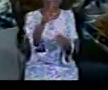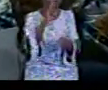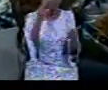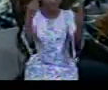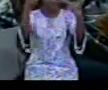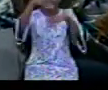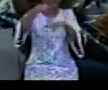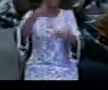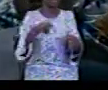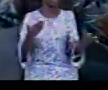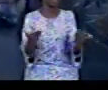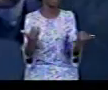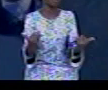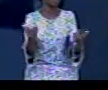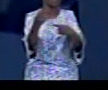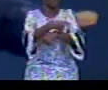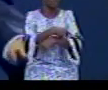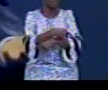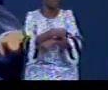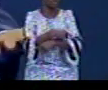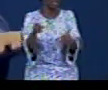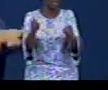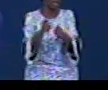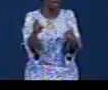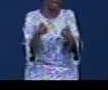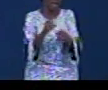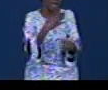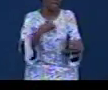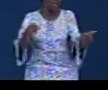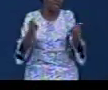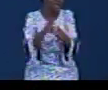we connect, we don't have to have a physical